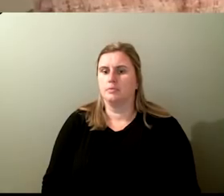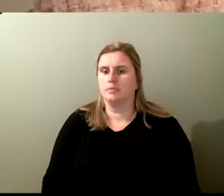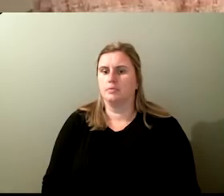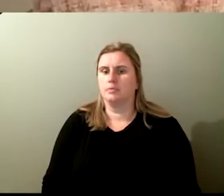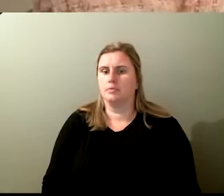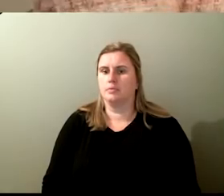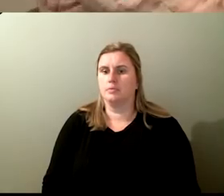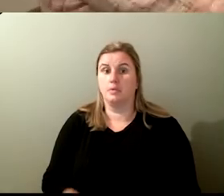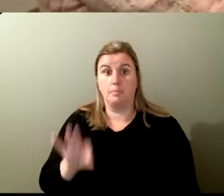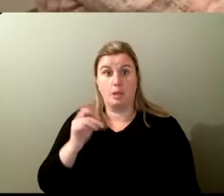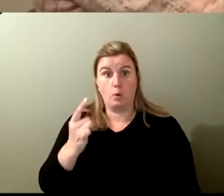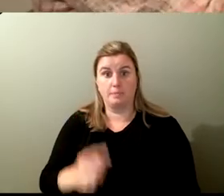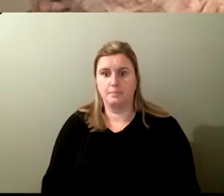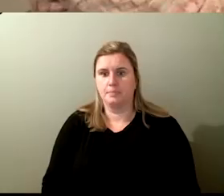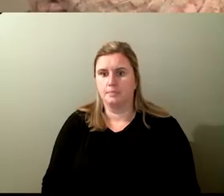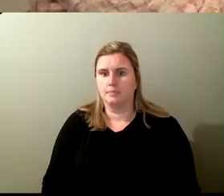Pick one.